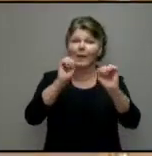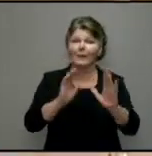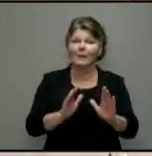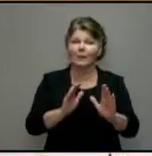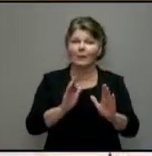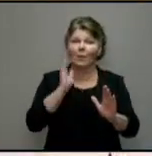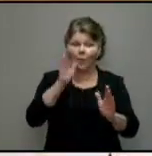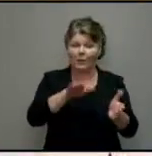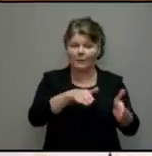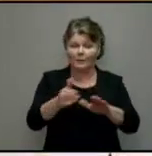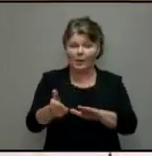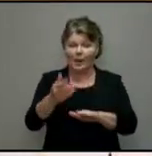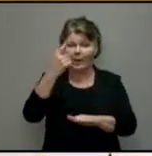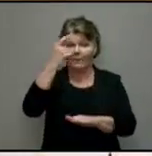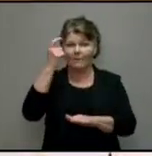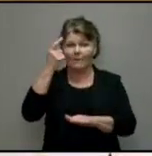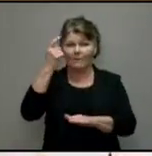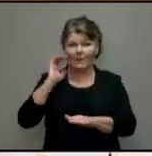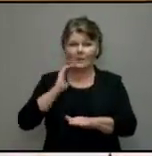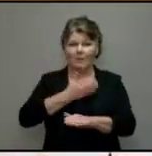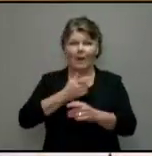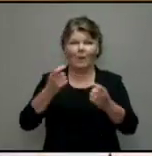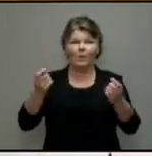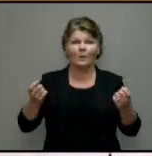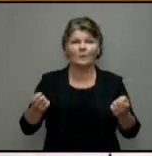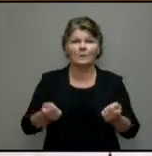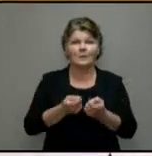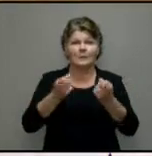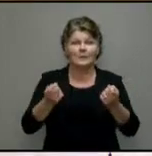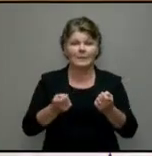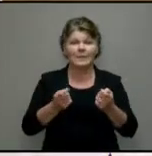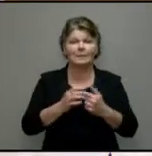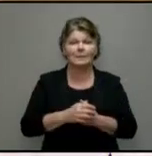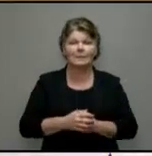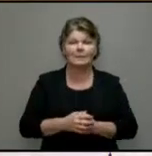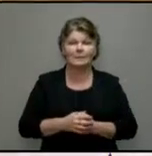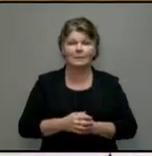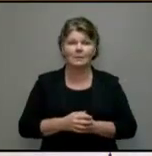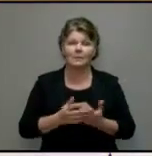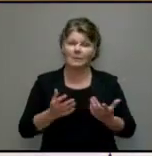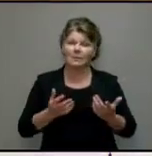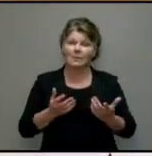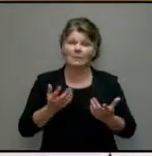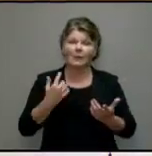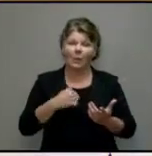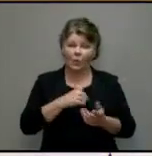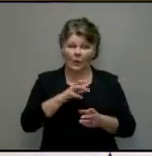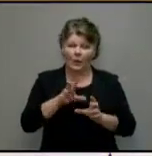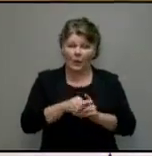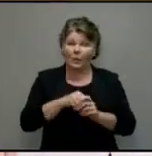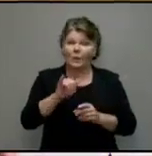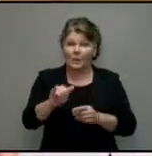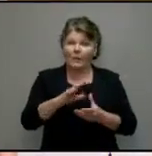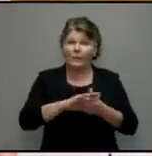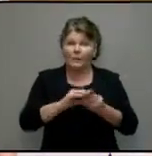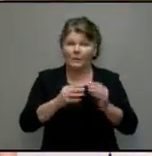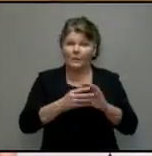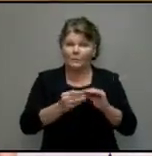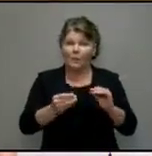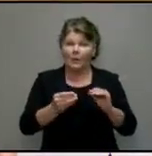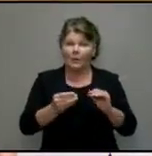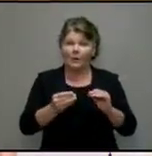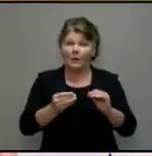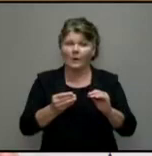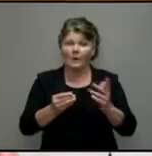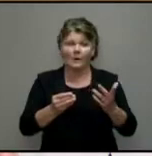sins. But while included in this innocent story, we don't want to sing about it. It's not about the